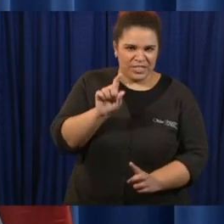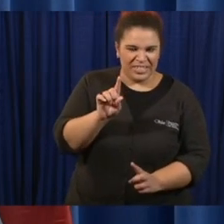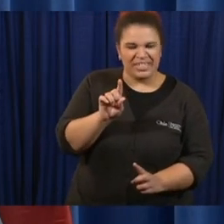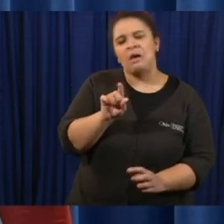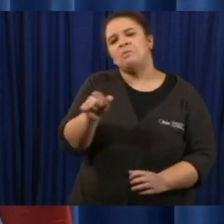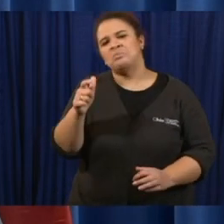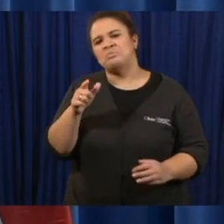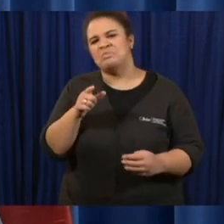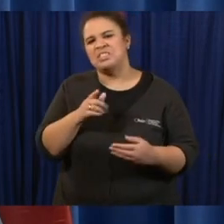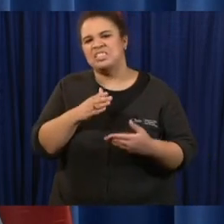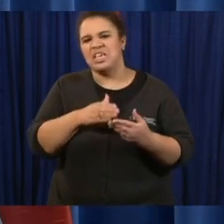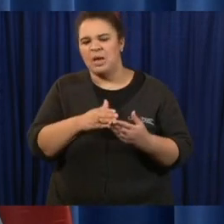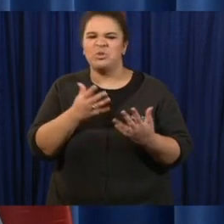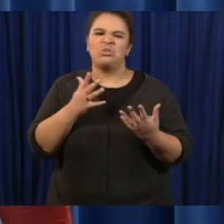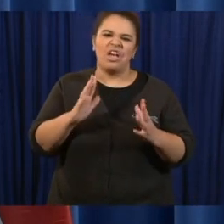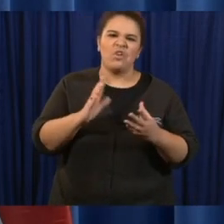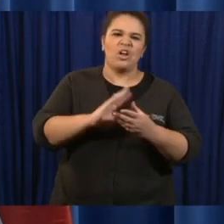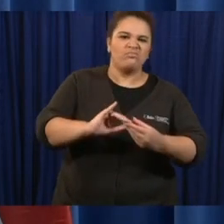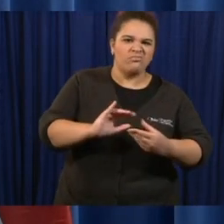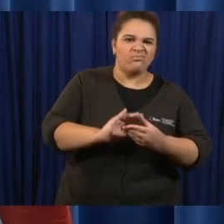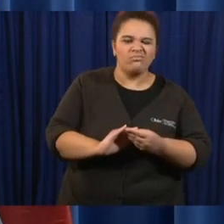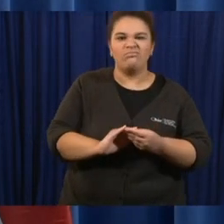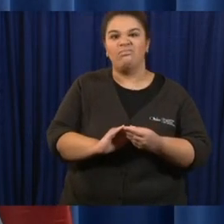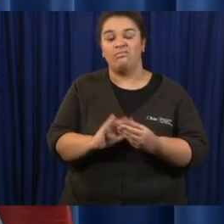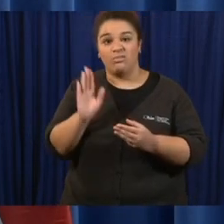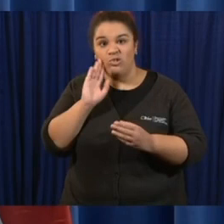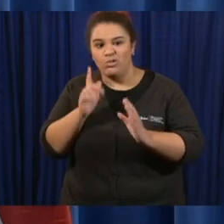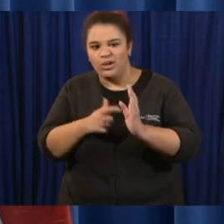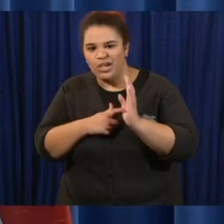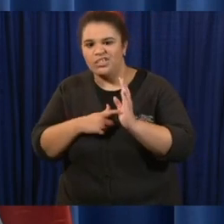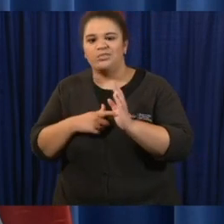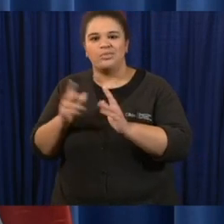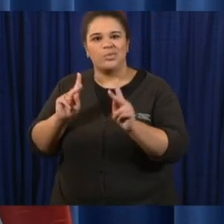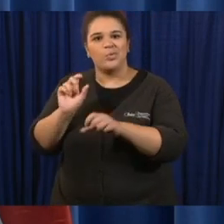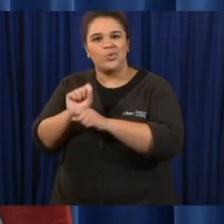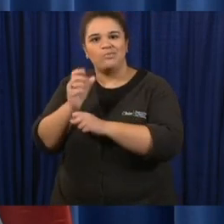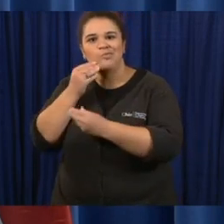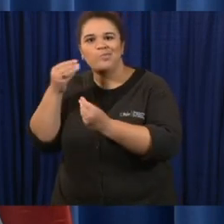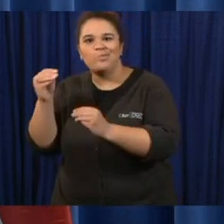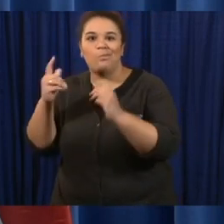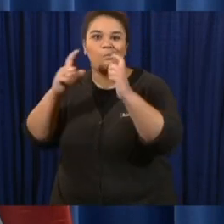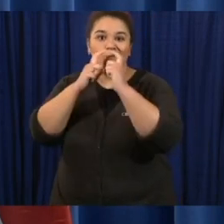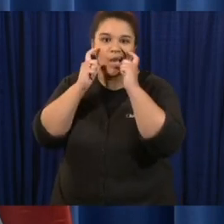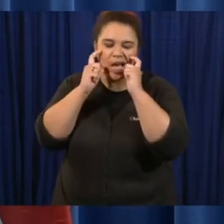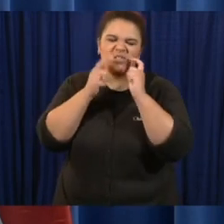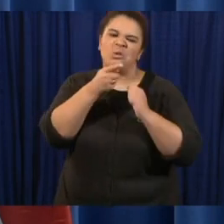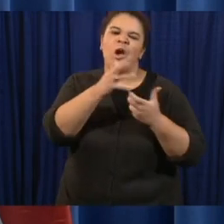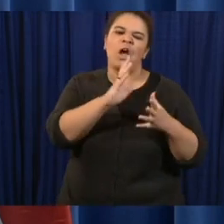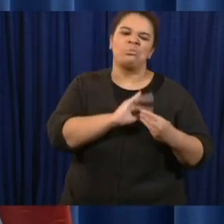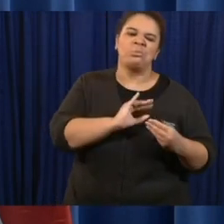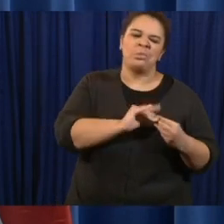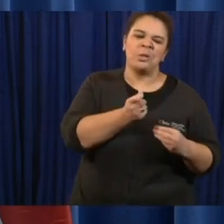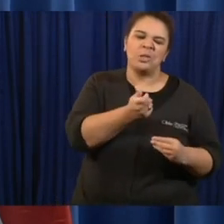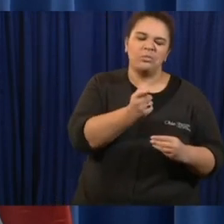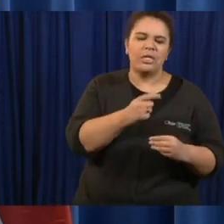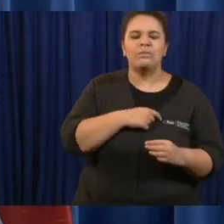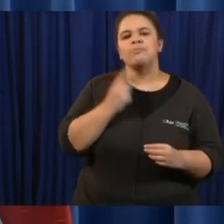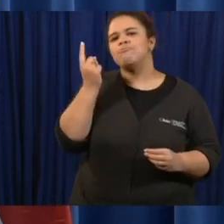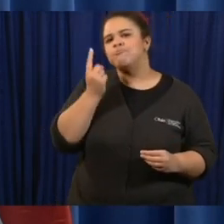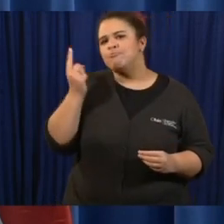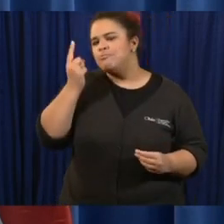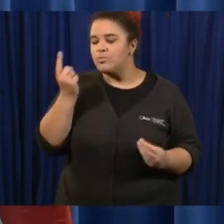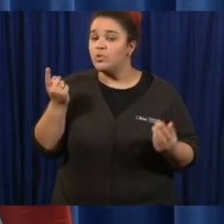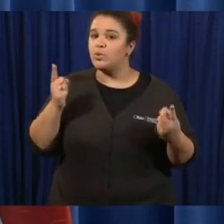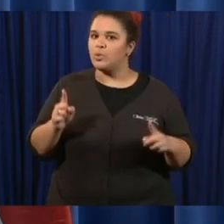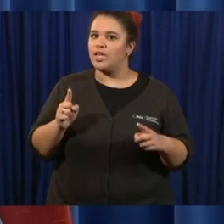on like food workers wearing masks, but I want to ask if there's been any type of conversation about, once we do begin to